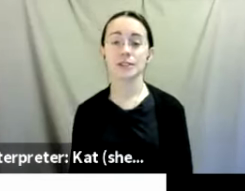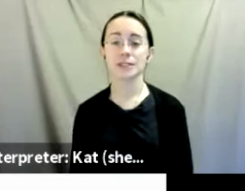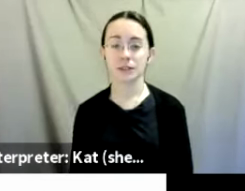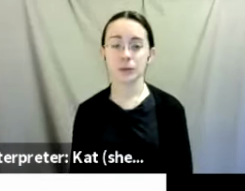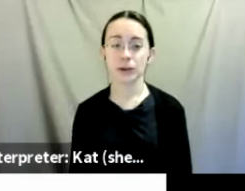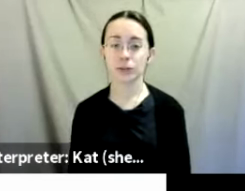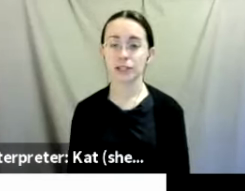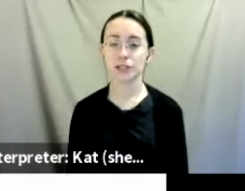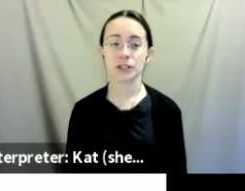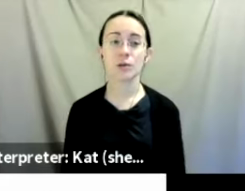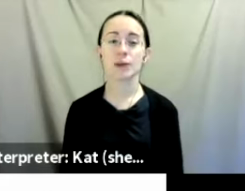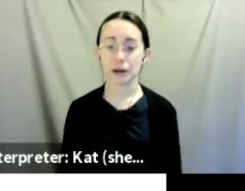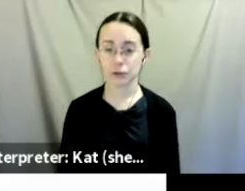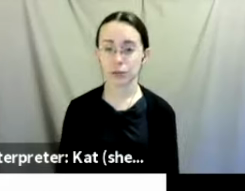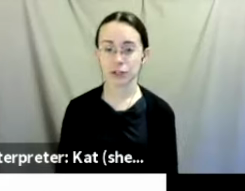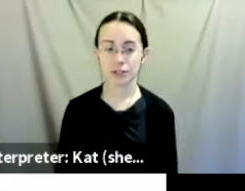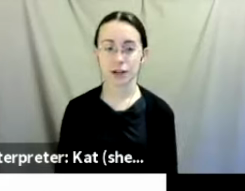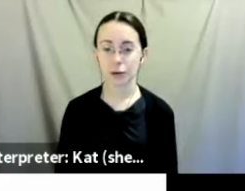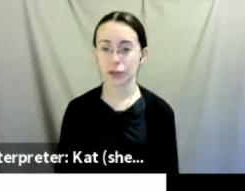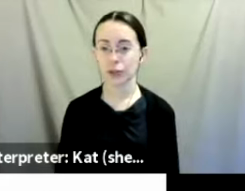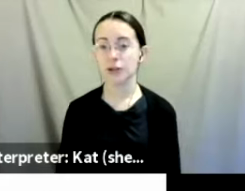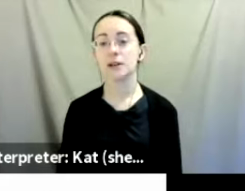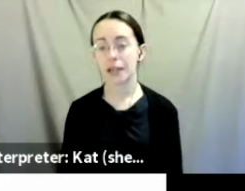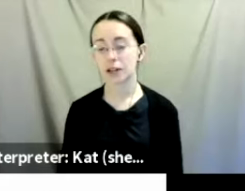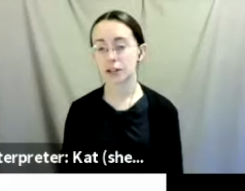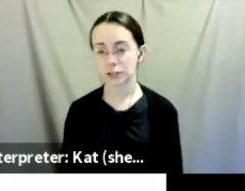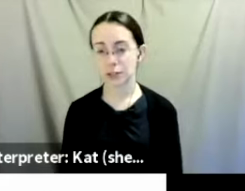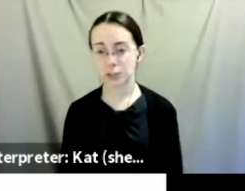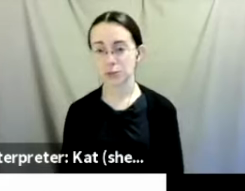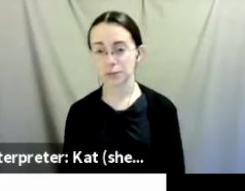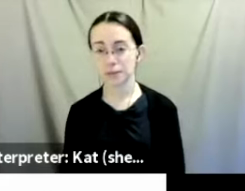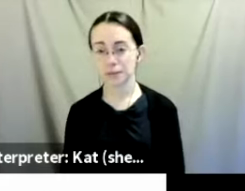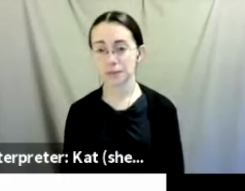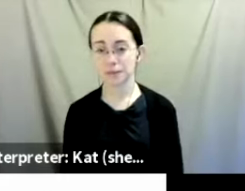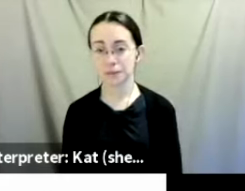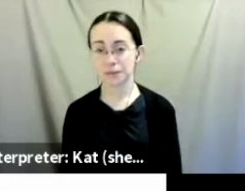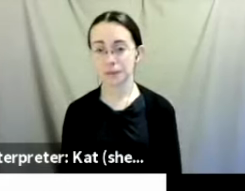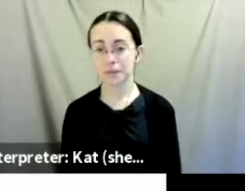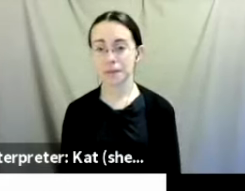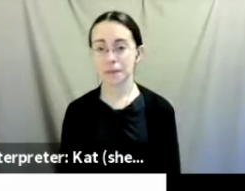the third is accessible information about reproductive health and contraception.